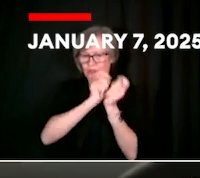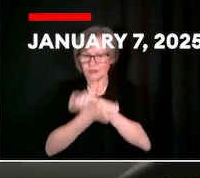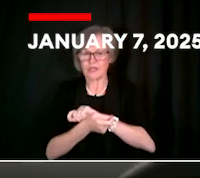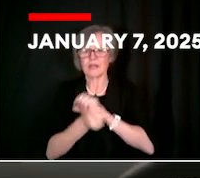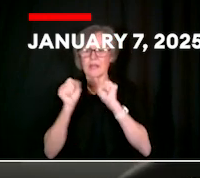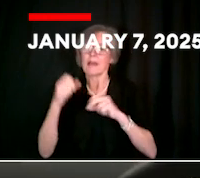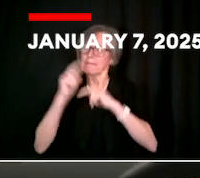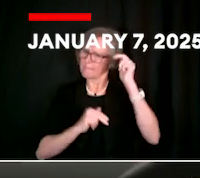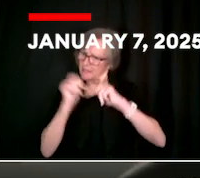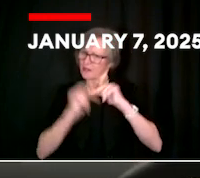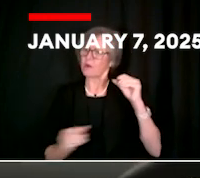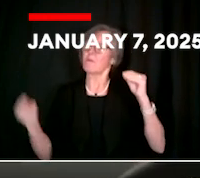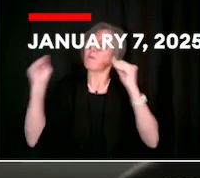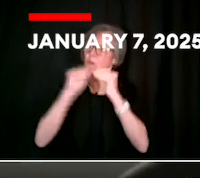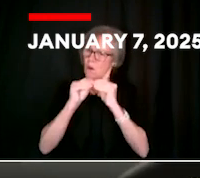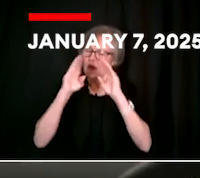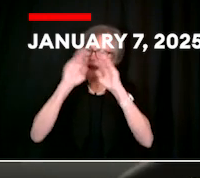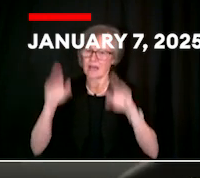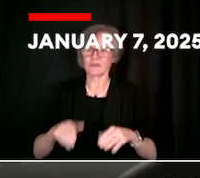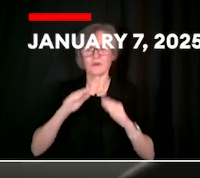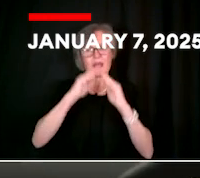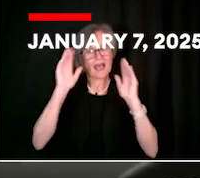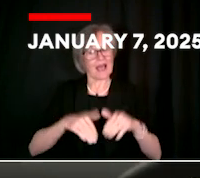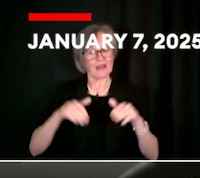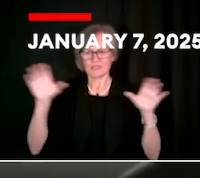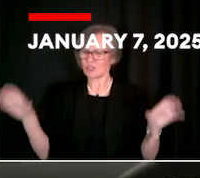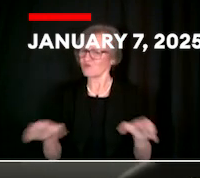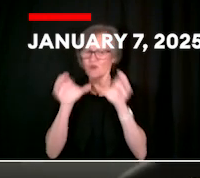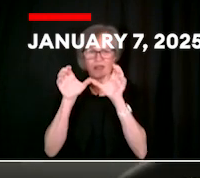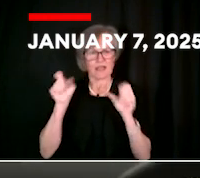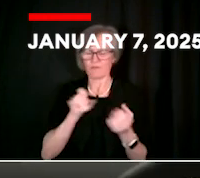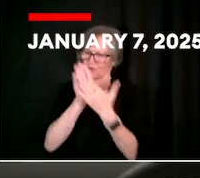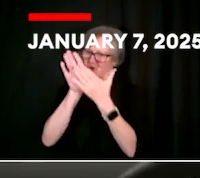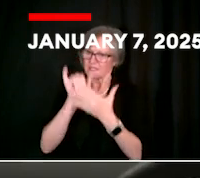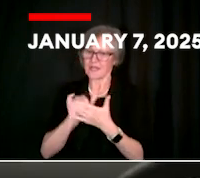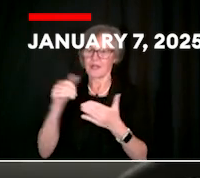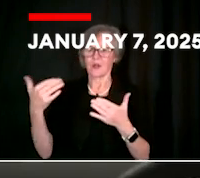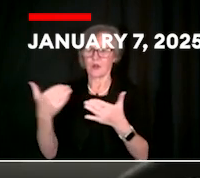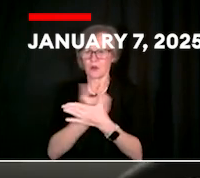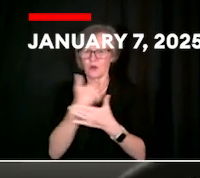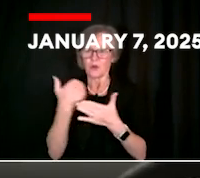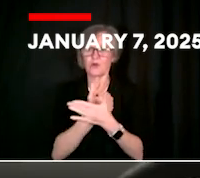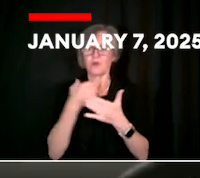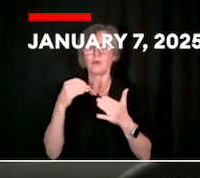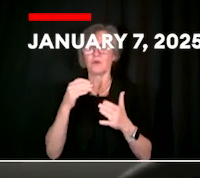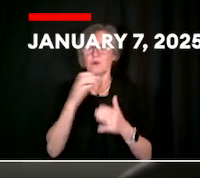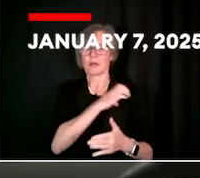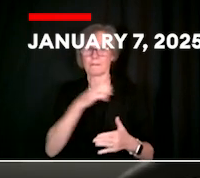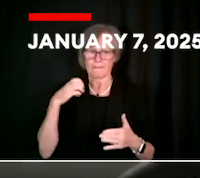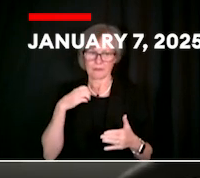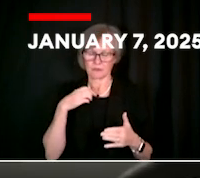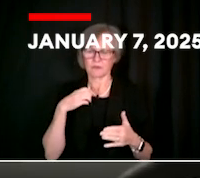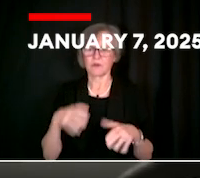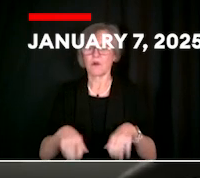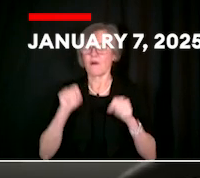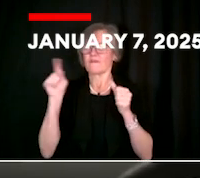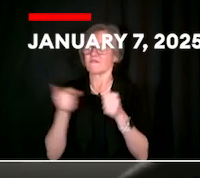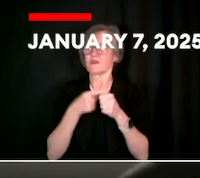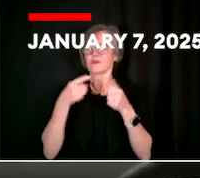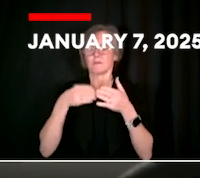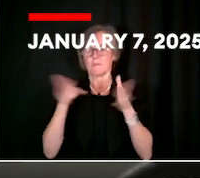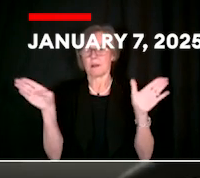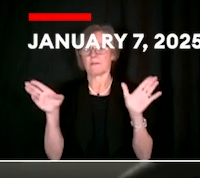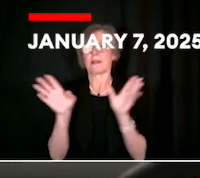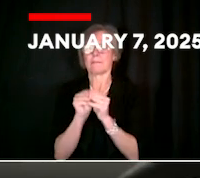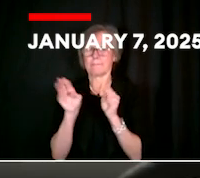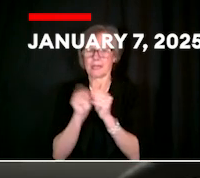more housing. We have a housing crisis, and we have to address that. And that's why our new Charter Revision Commission will hold its first public meeting. I